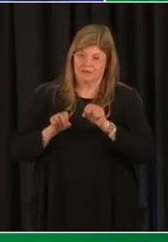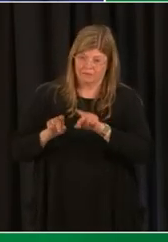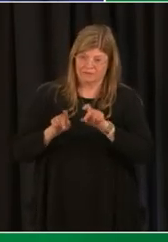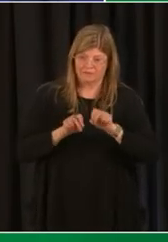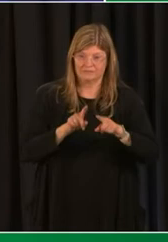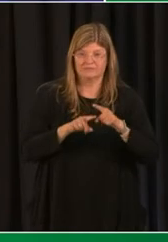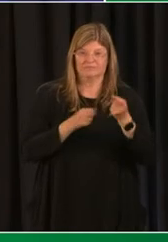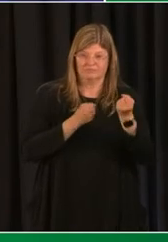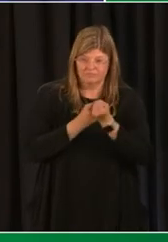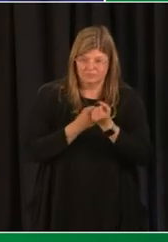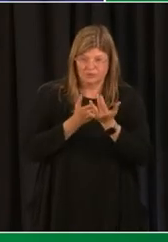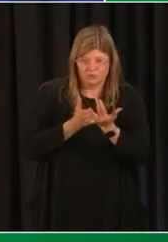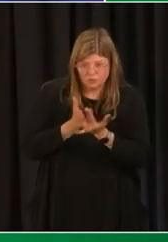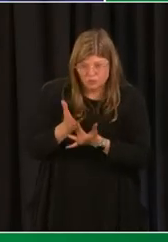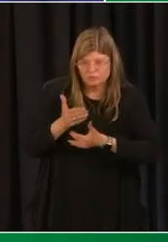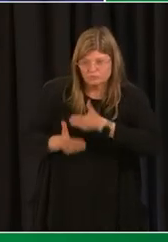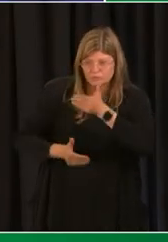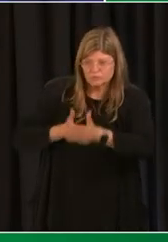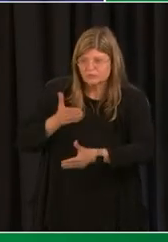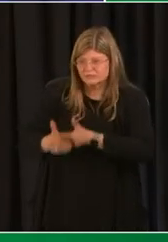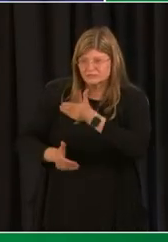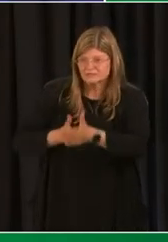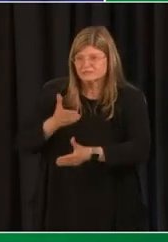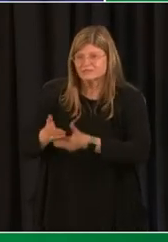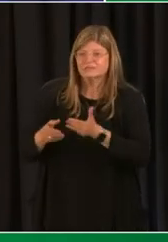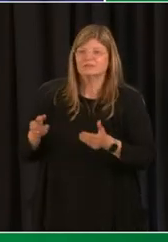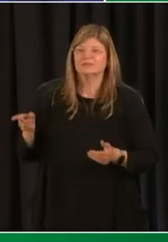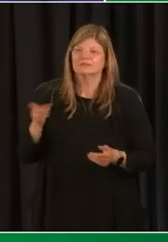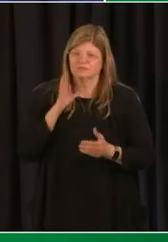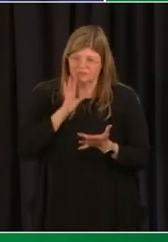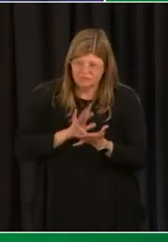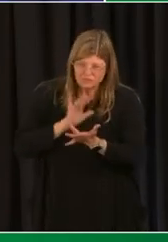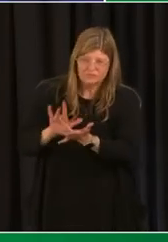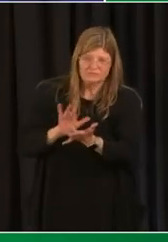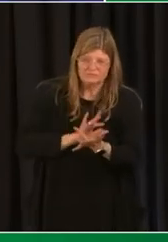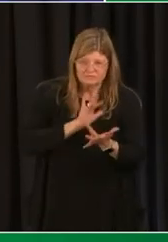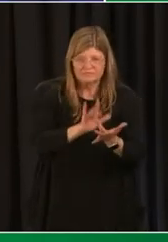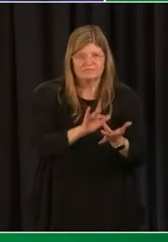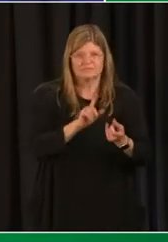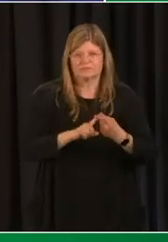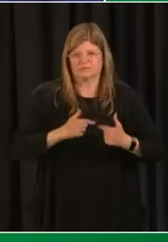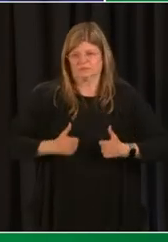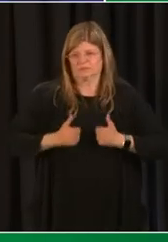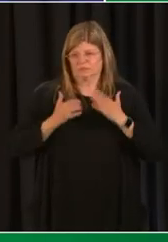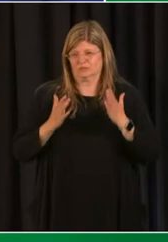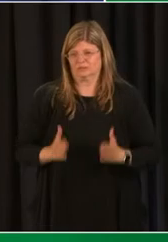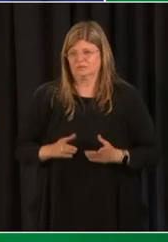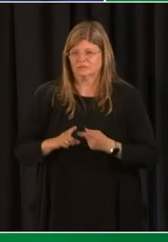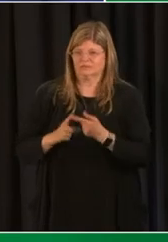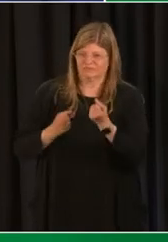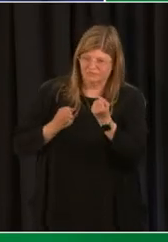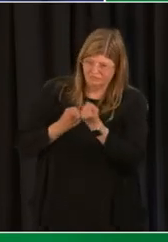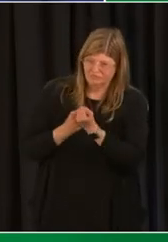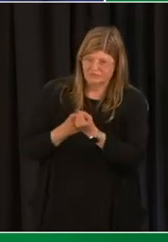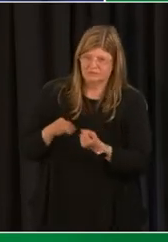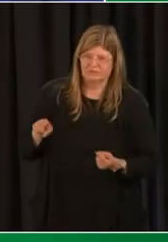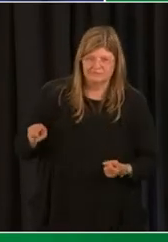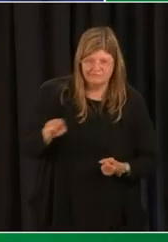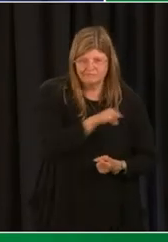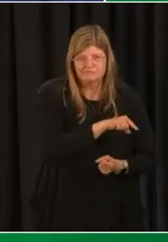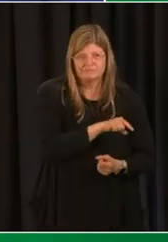to support through that process. But yes, landlords can apply, and we will reach out to tenants to support them on their